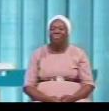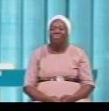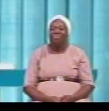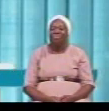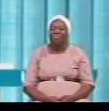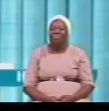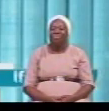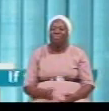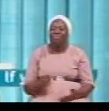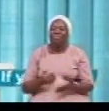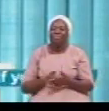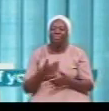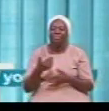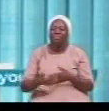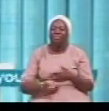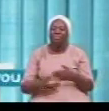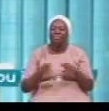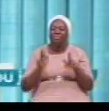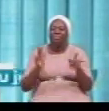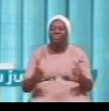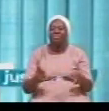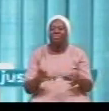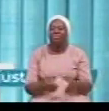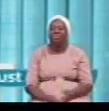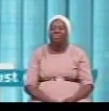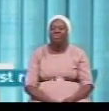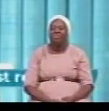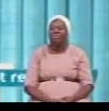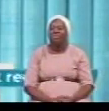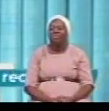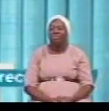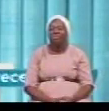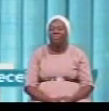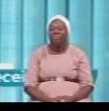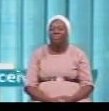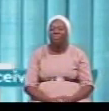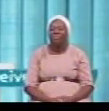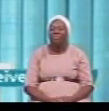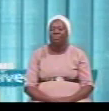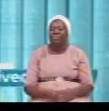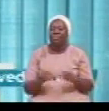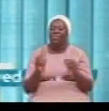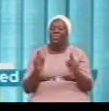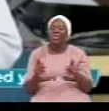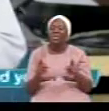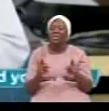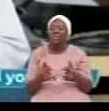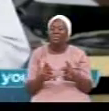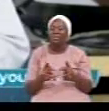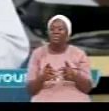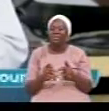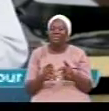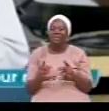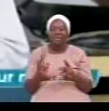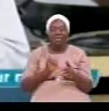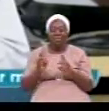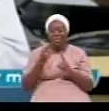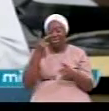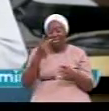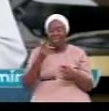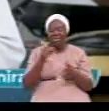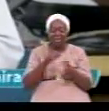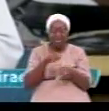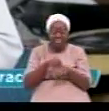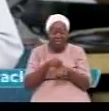The next testifier, after the comment of the medical practitioner. Okay, so I didn't get to see the rash personally, but what she